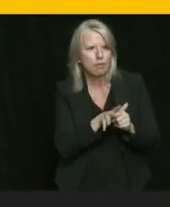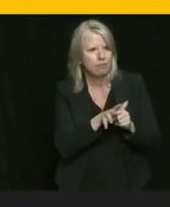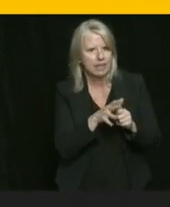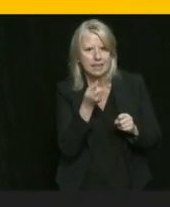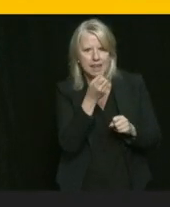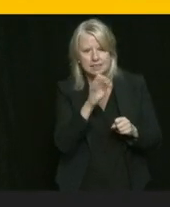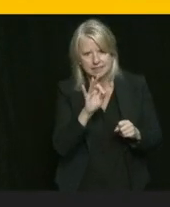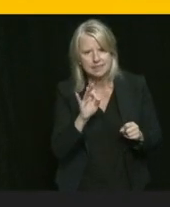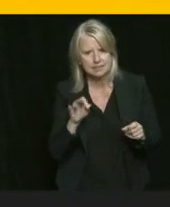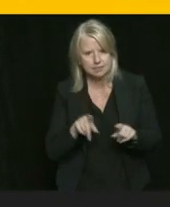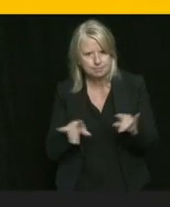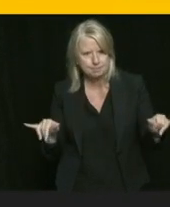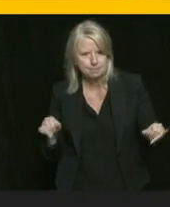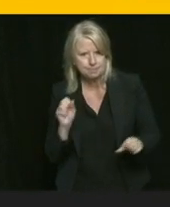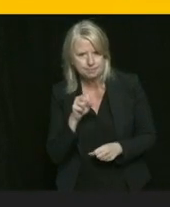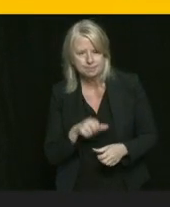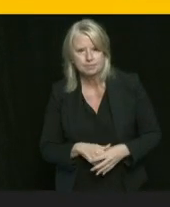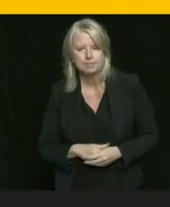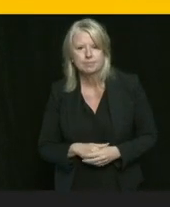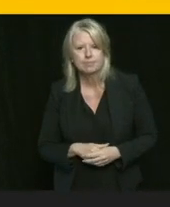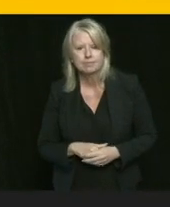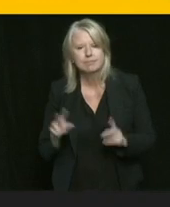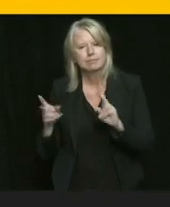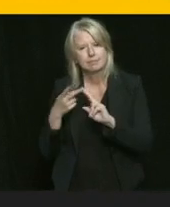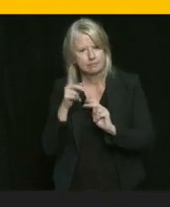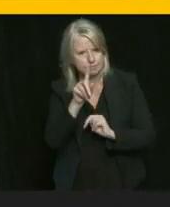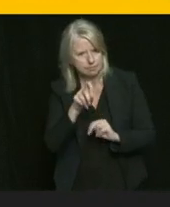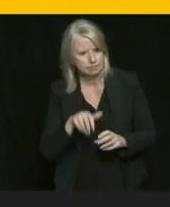of COVID-19. Following up, Mr. Ling.